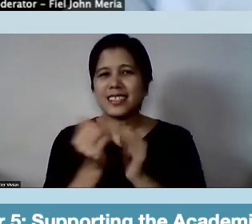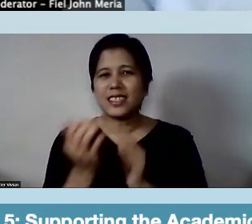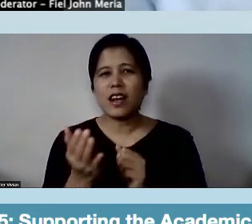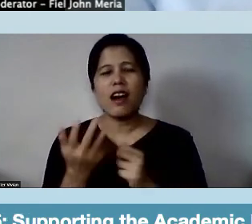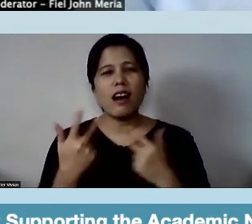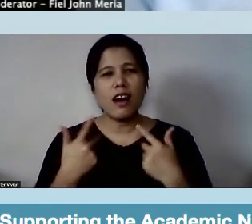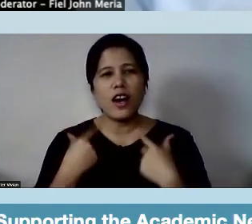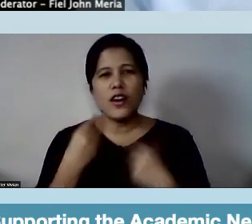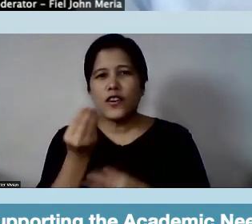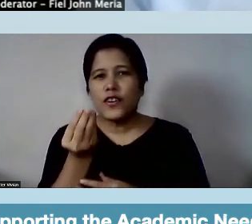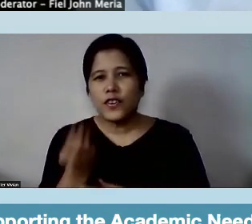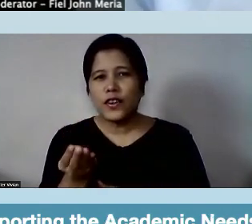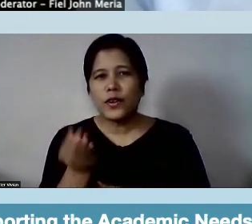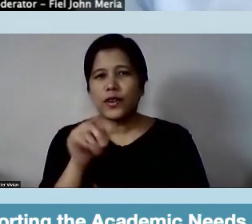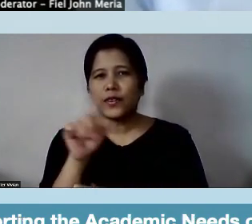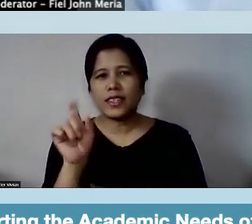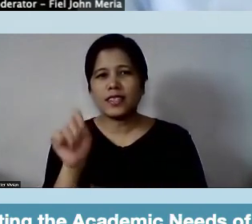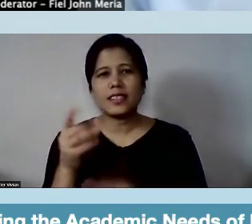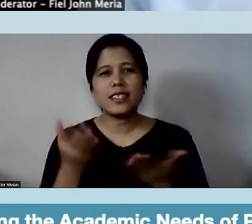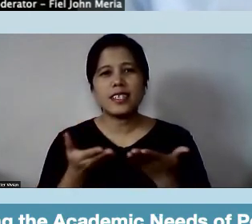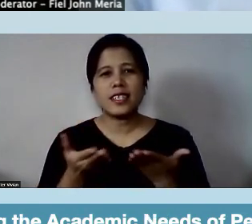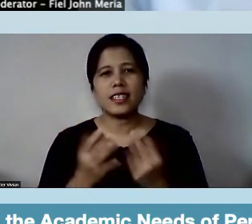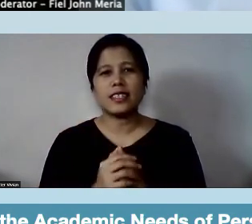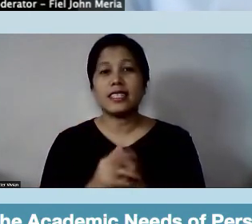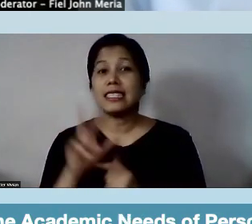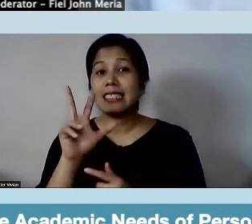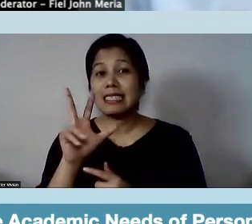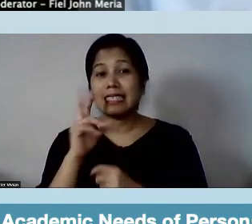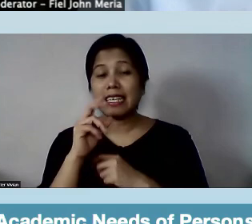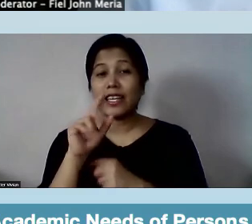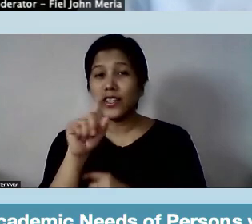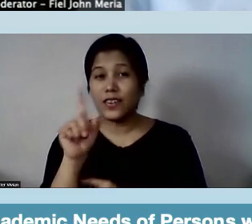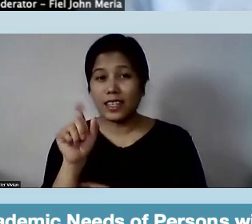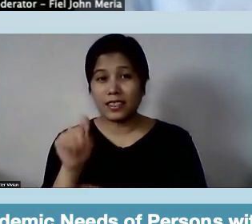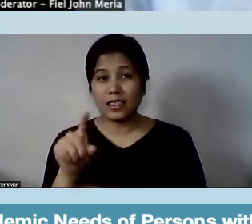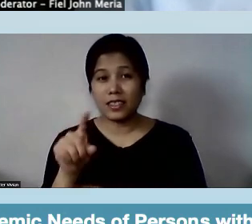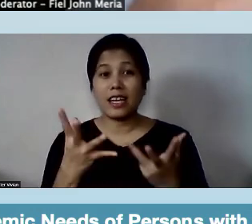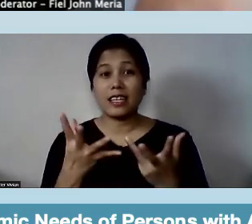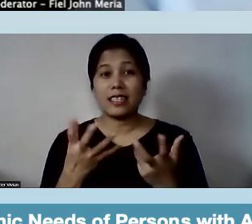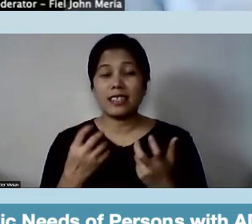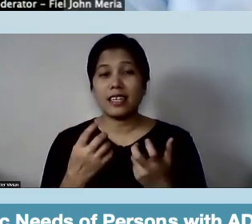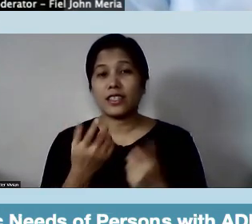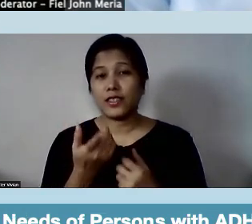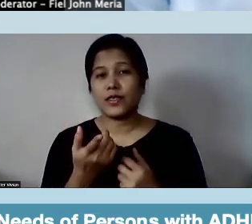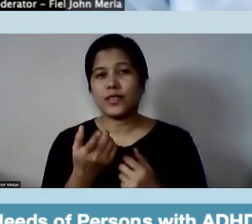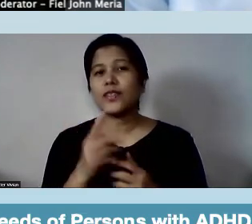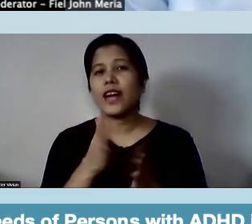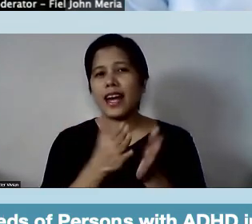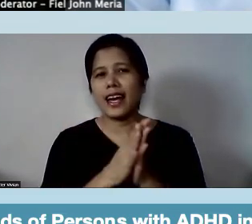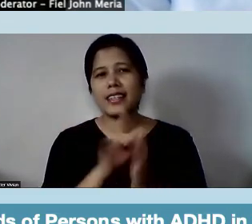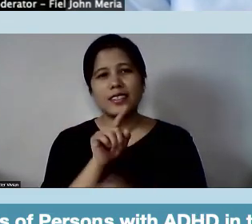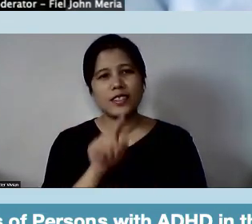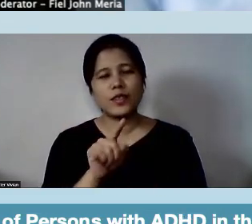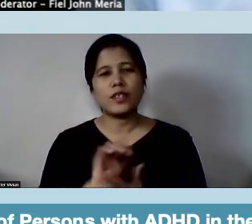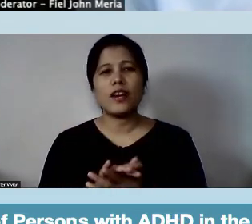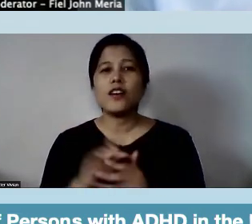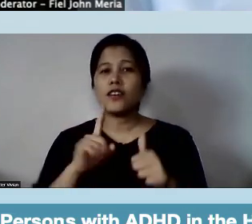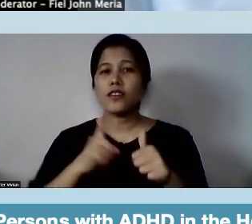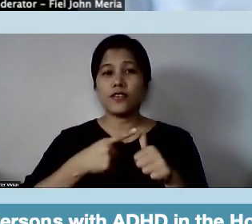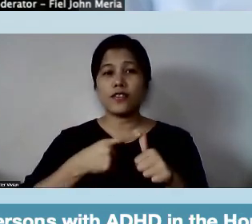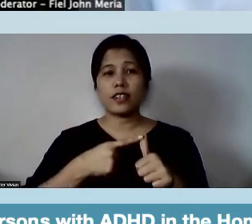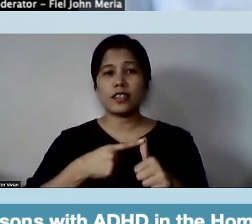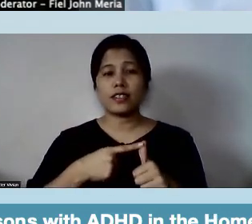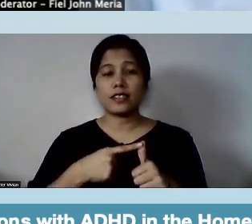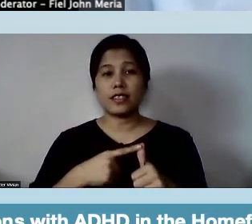questions here that, you know, we have 3 questions here that we'd like to ask you. The first one is